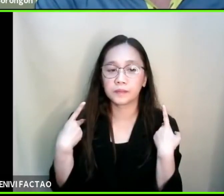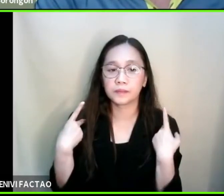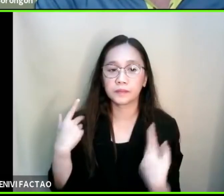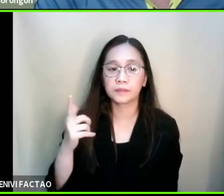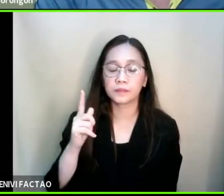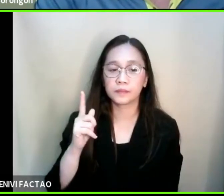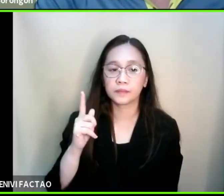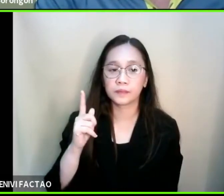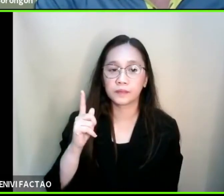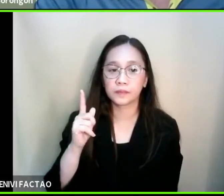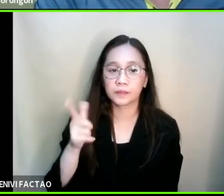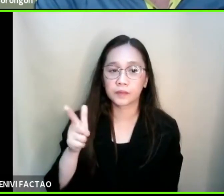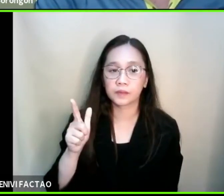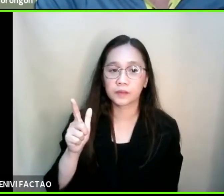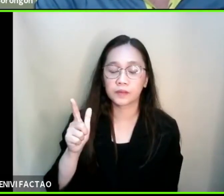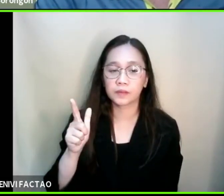2021,